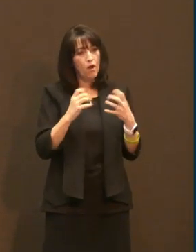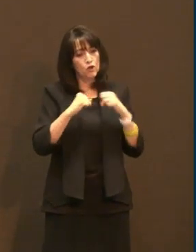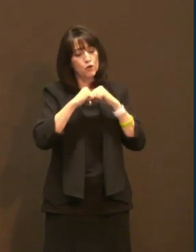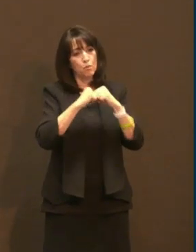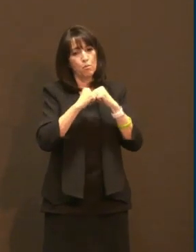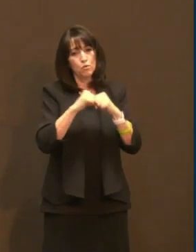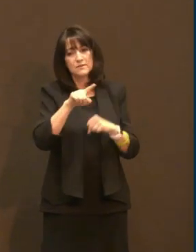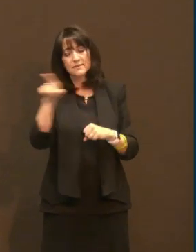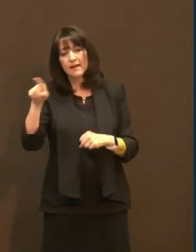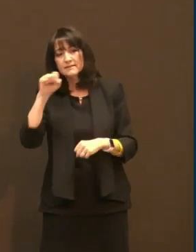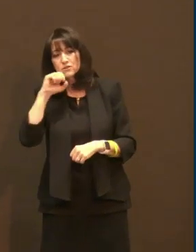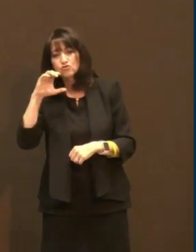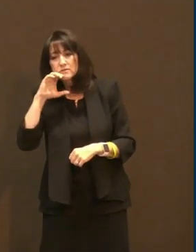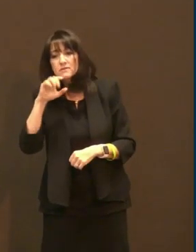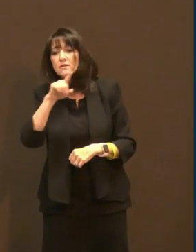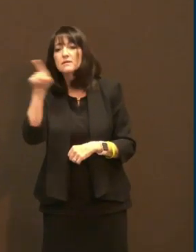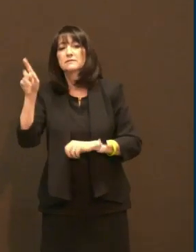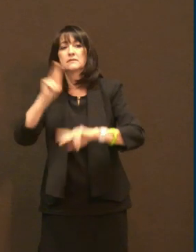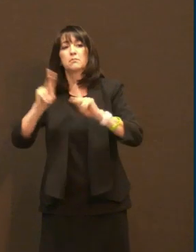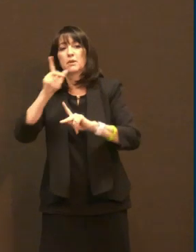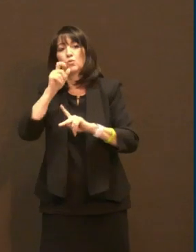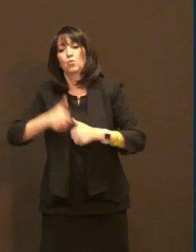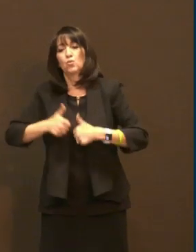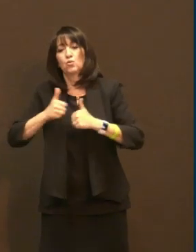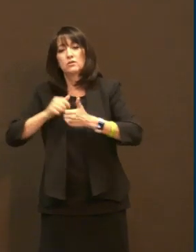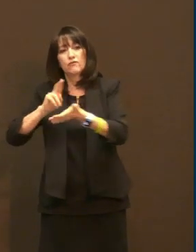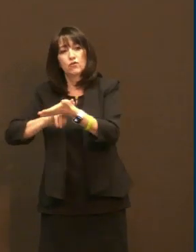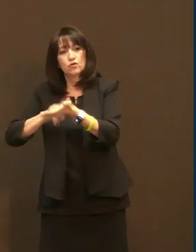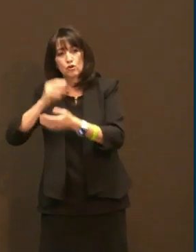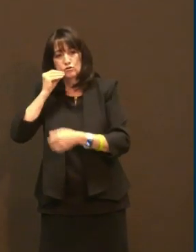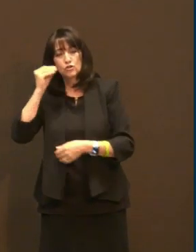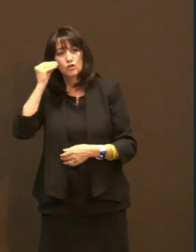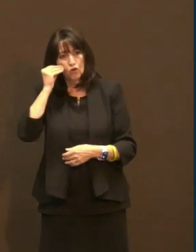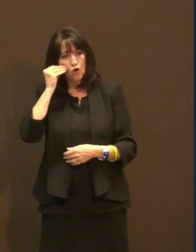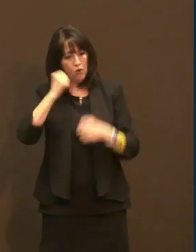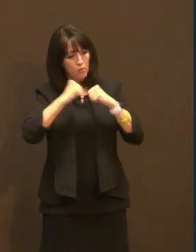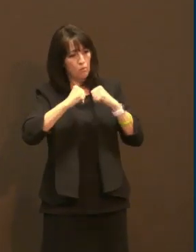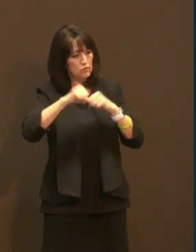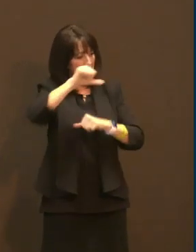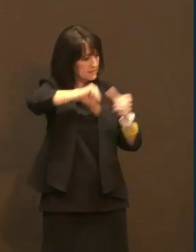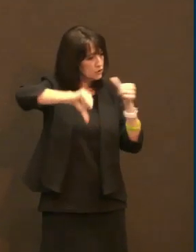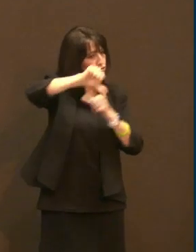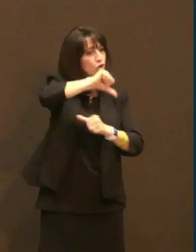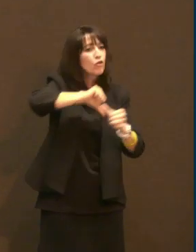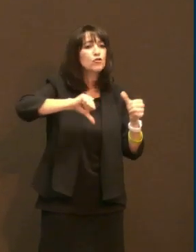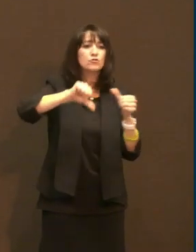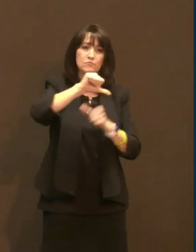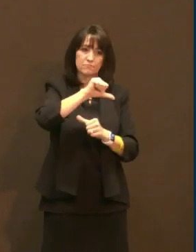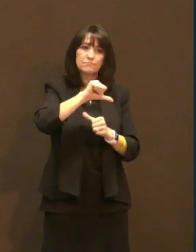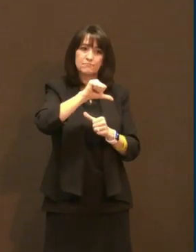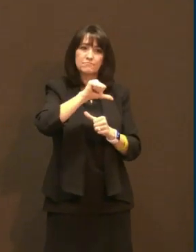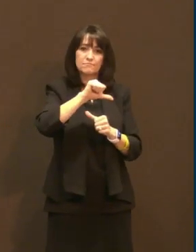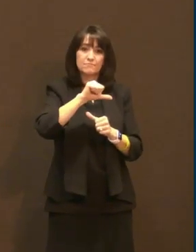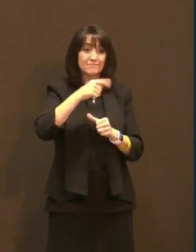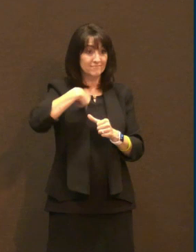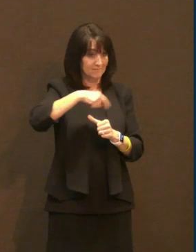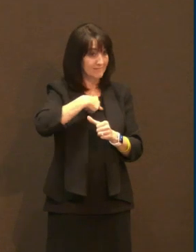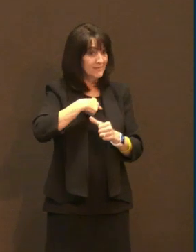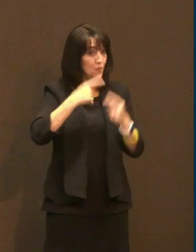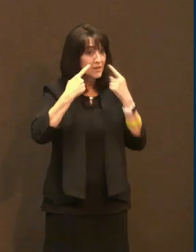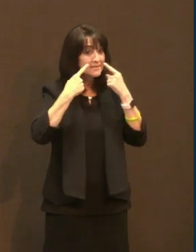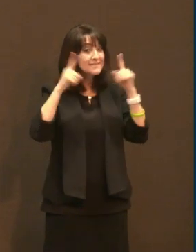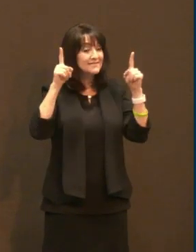being conscious of the fact that we still need to protect one another. And we're in this together. We've pulled that curve down together across